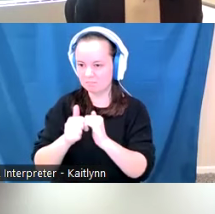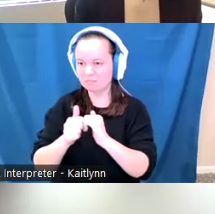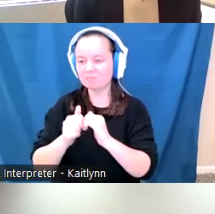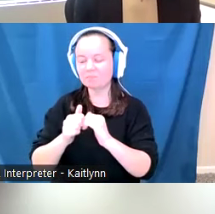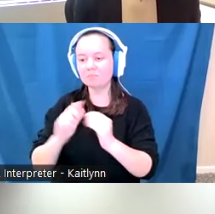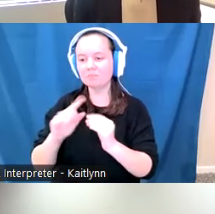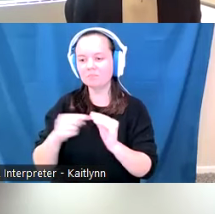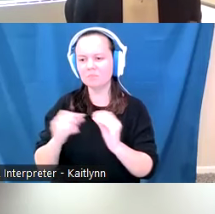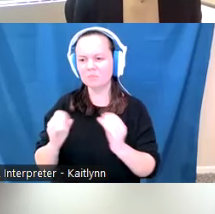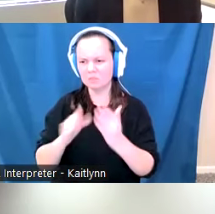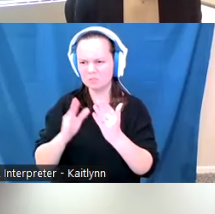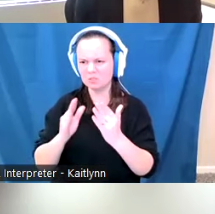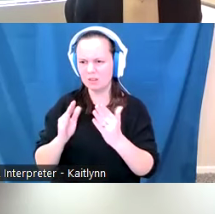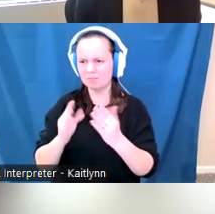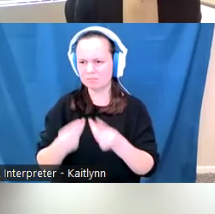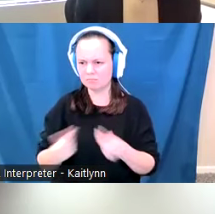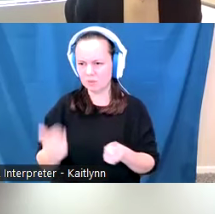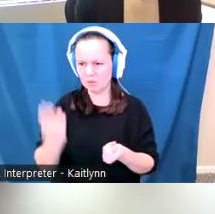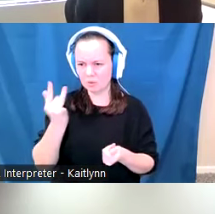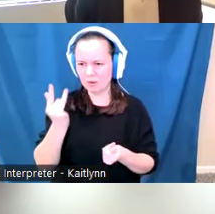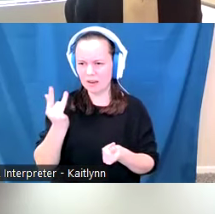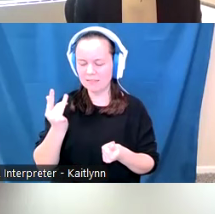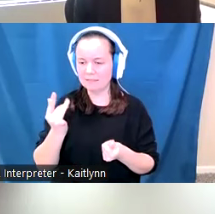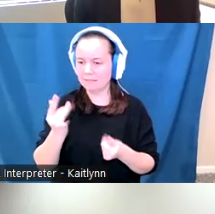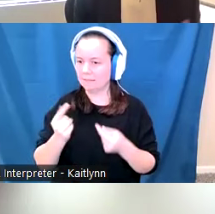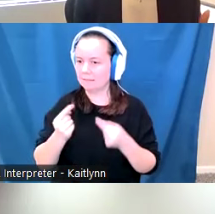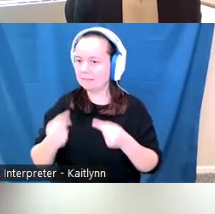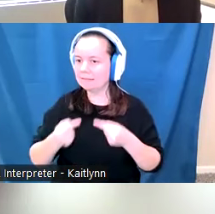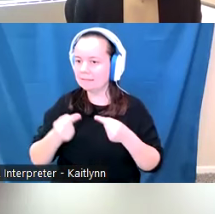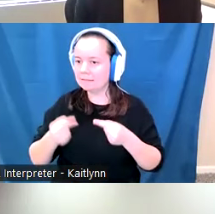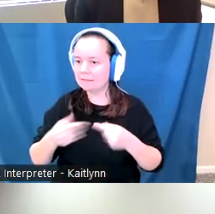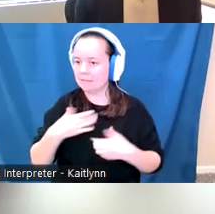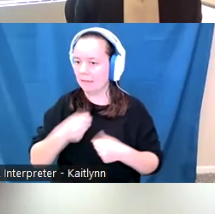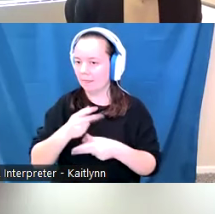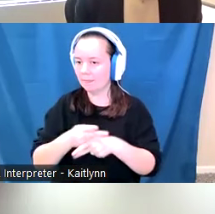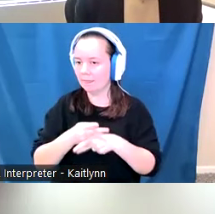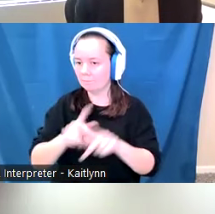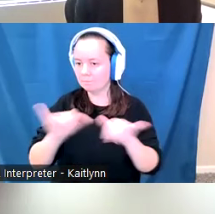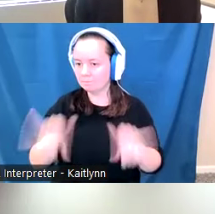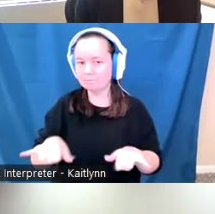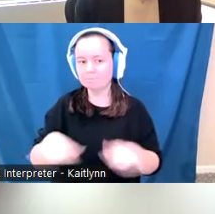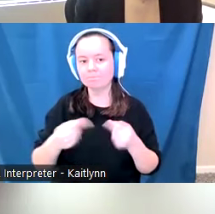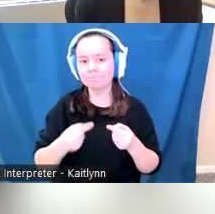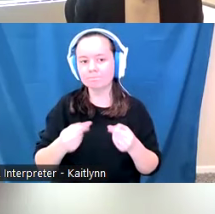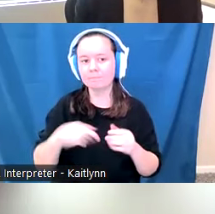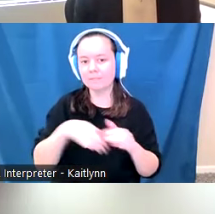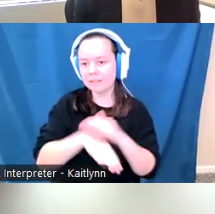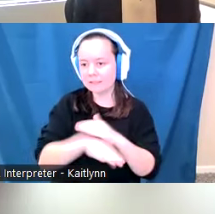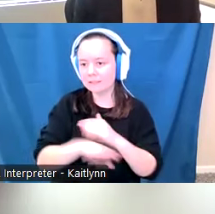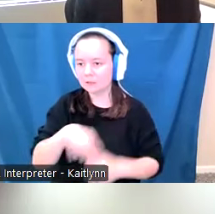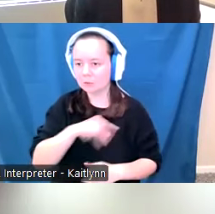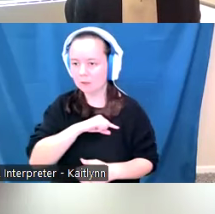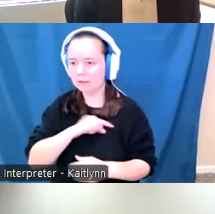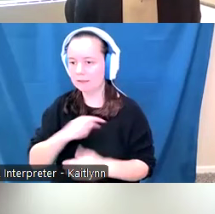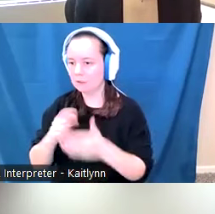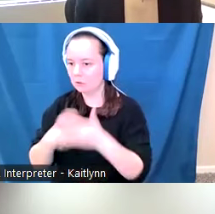shortage because it's straining the healthcare system and it's harming care access, quality, and costs.